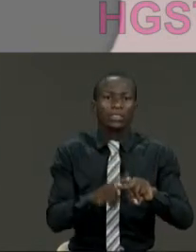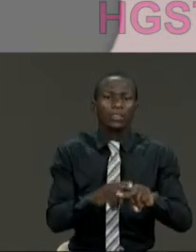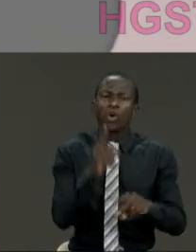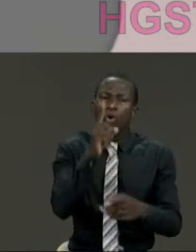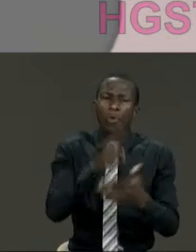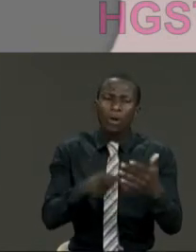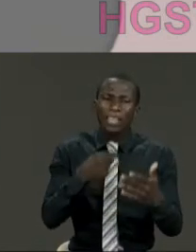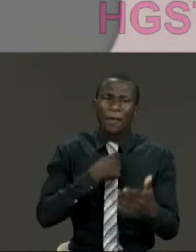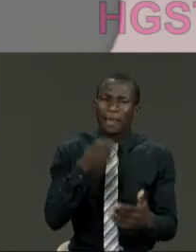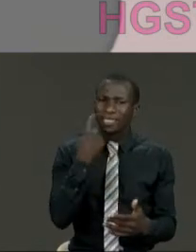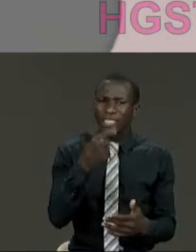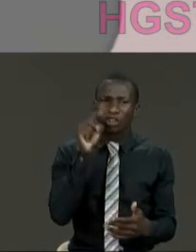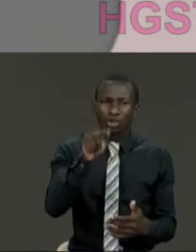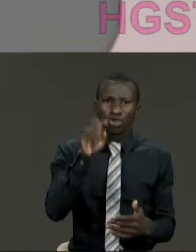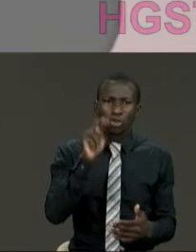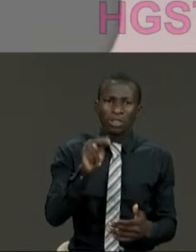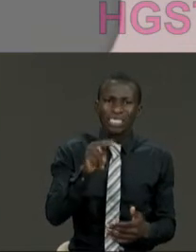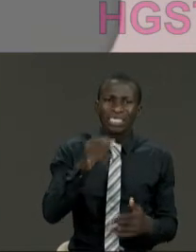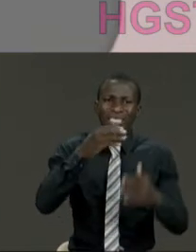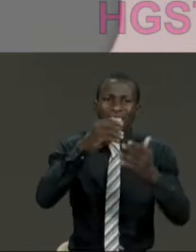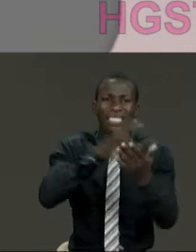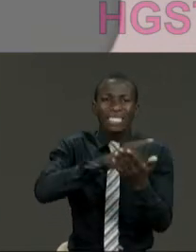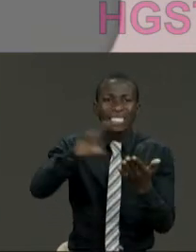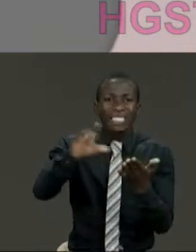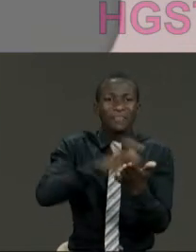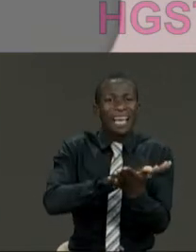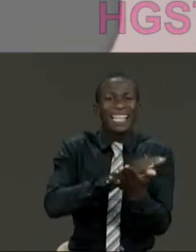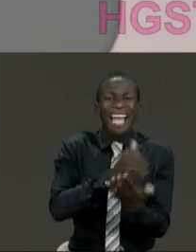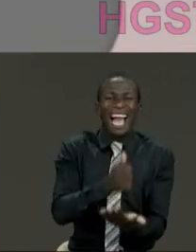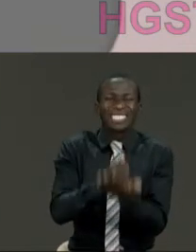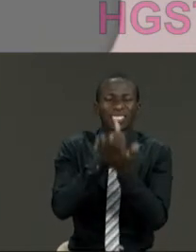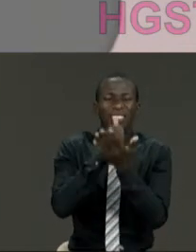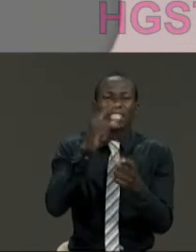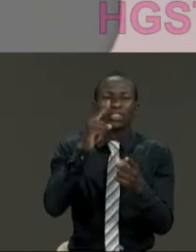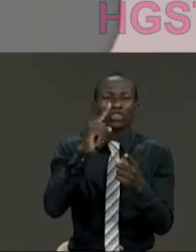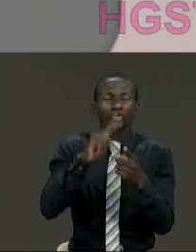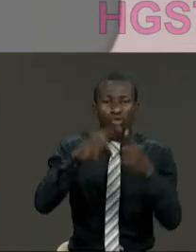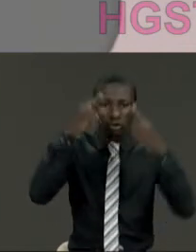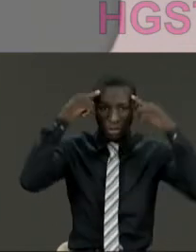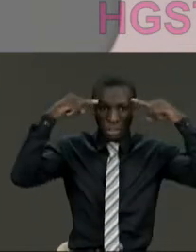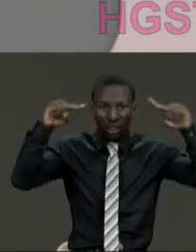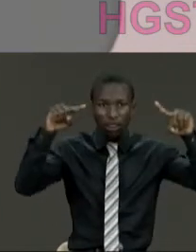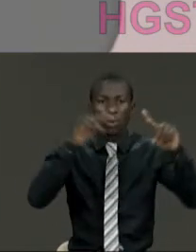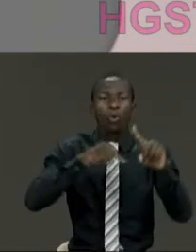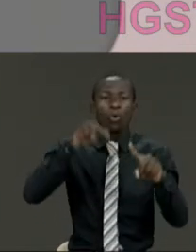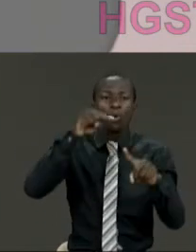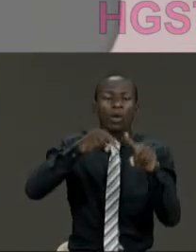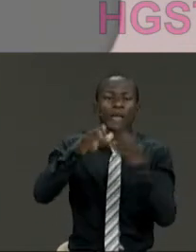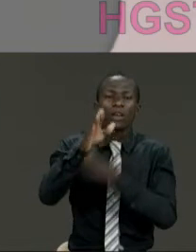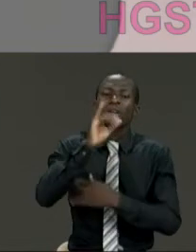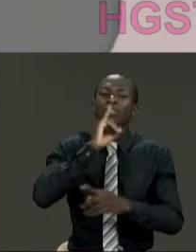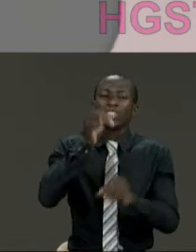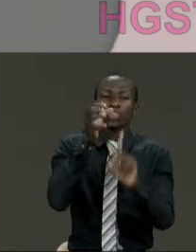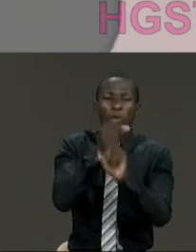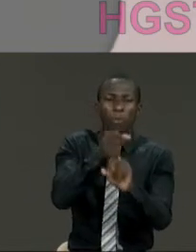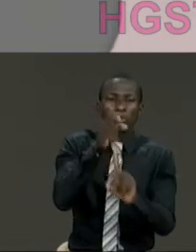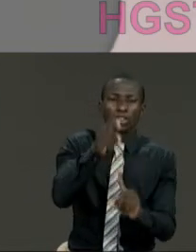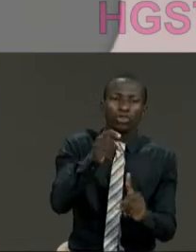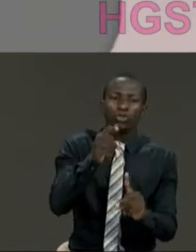need divine assistance to succeed. And when God is upholding you, definitely you